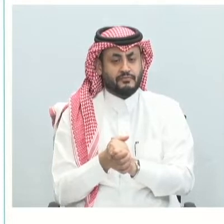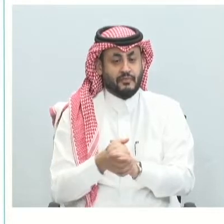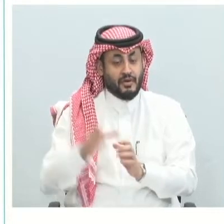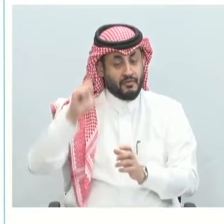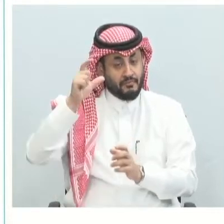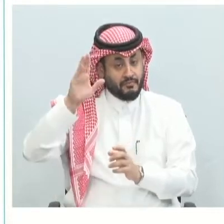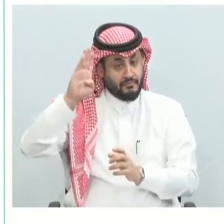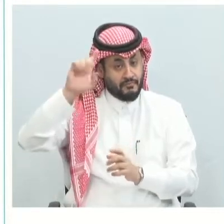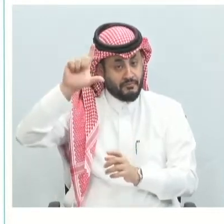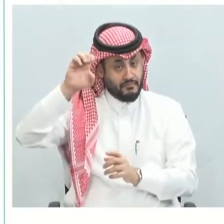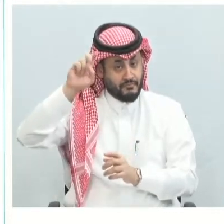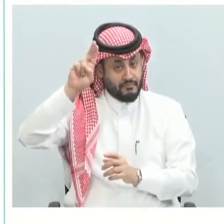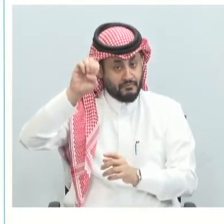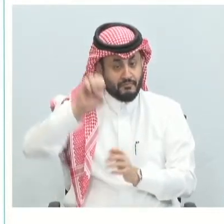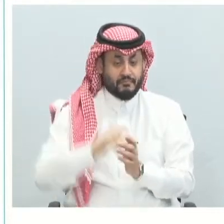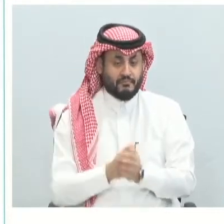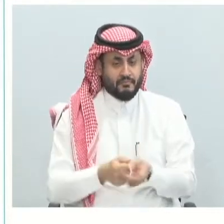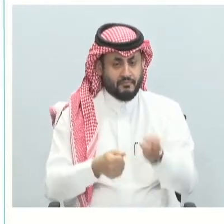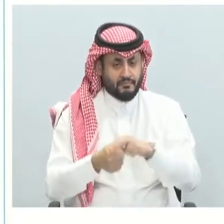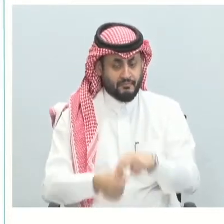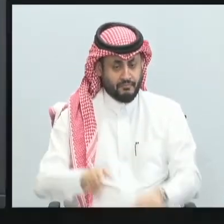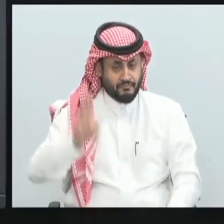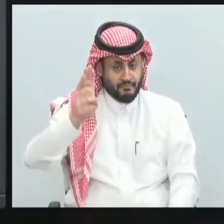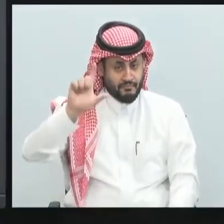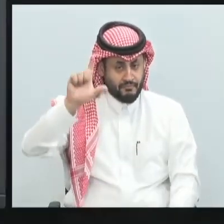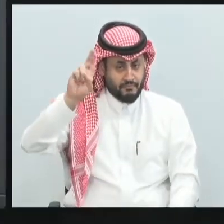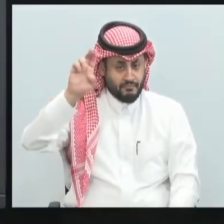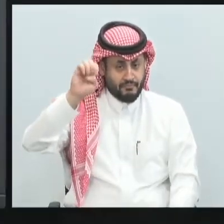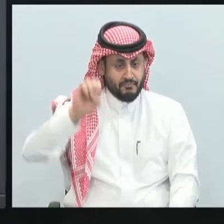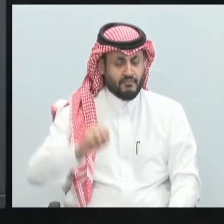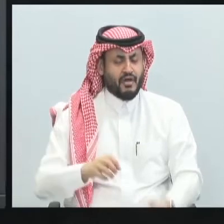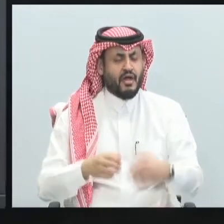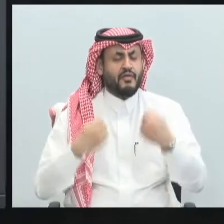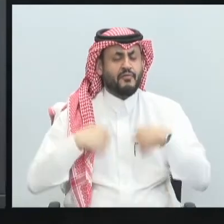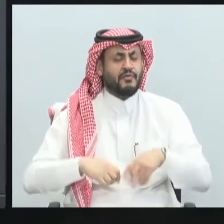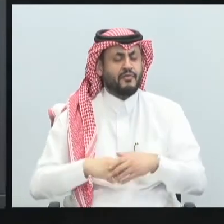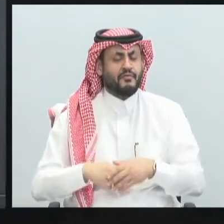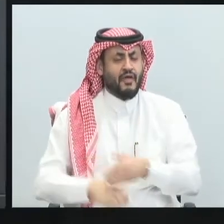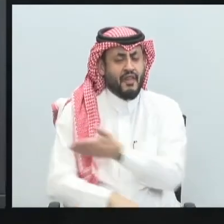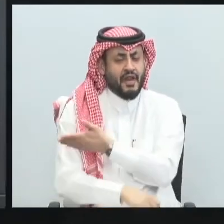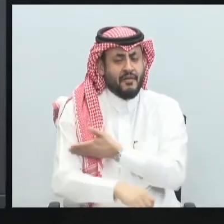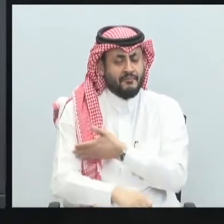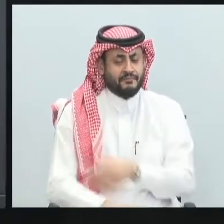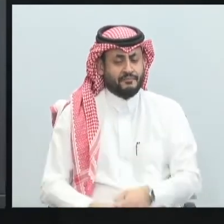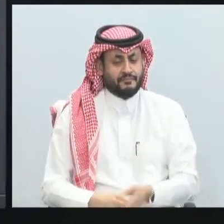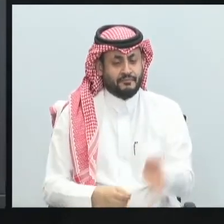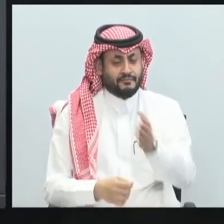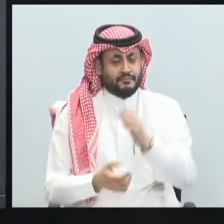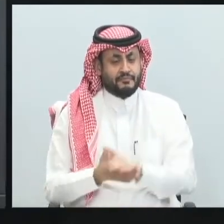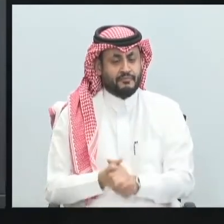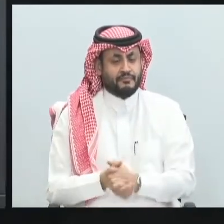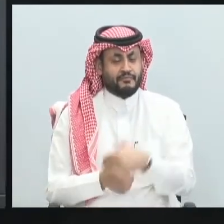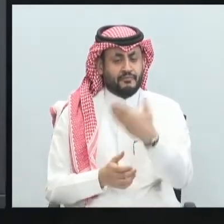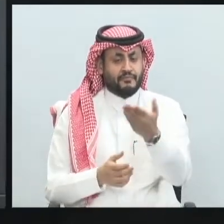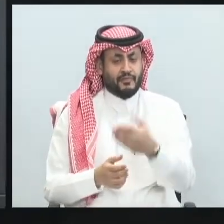is a blue. Excellent. So we have a blue. Can you tell me what is this? T-shirt, that's right. Okay, after that, we